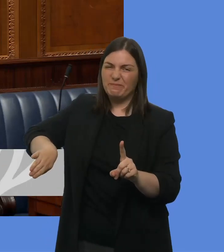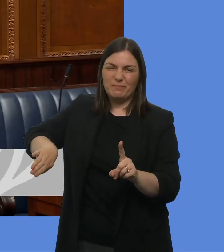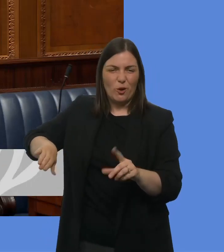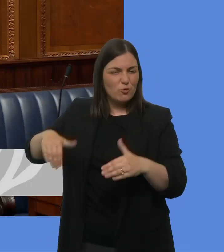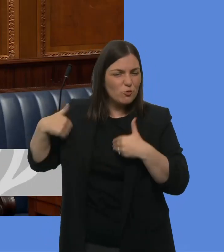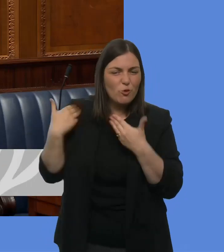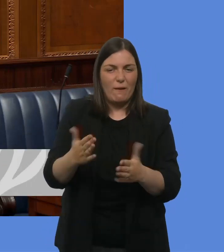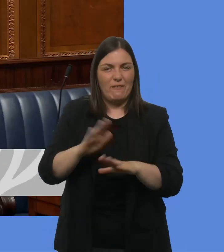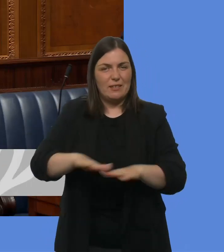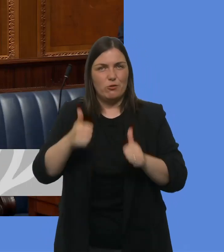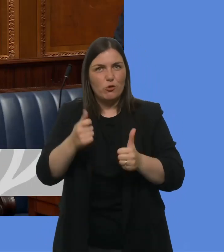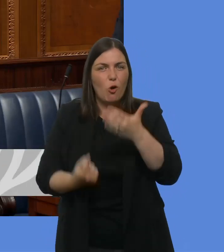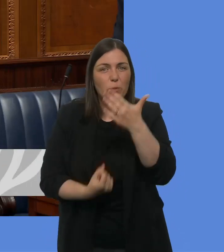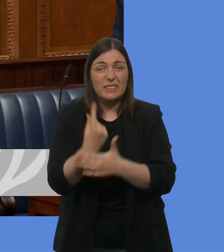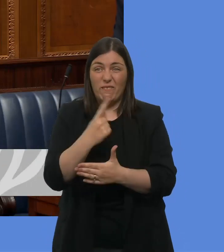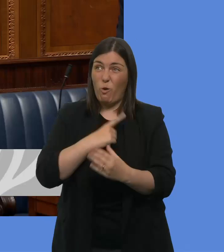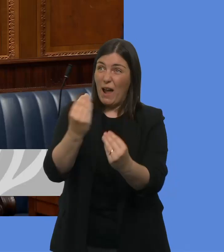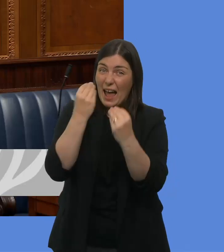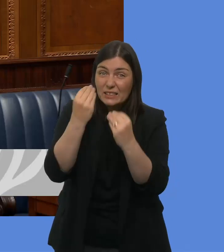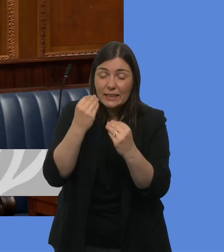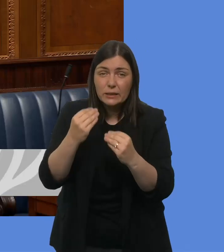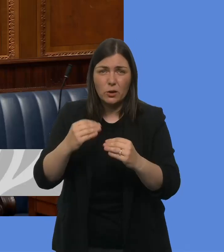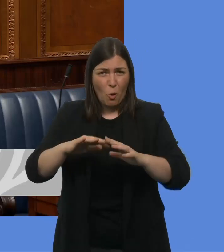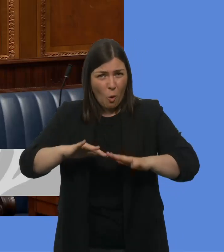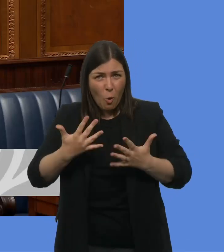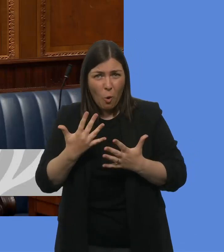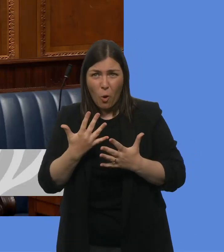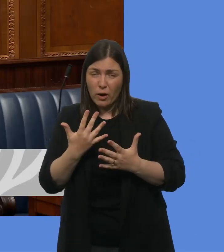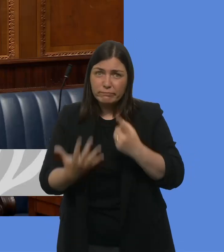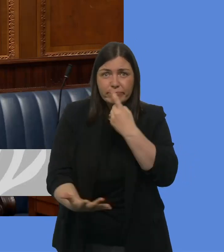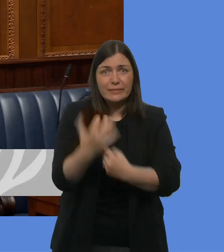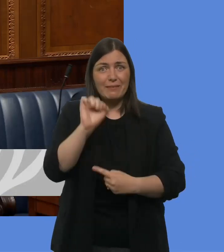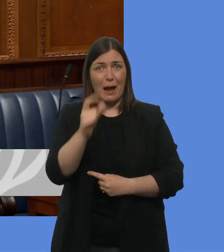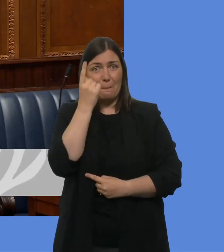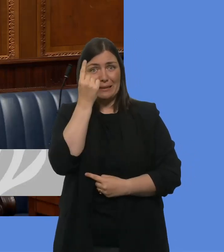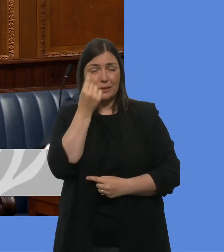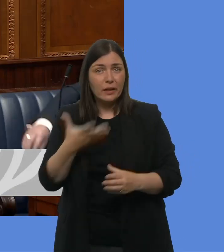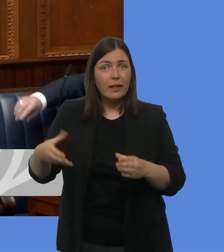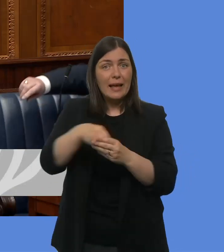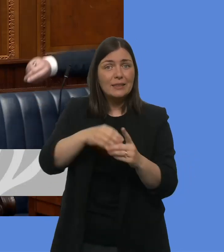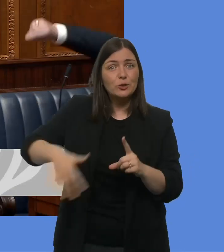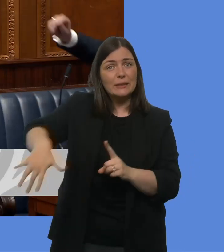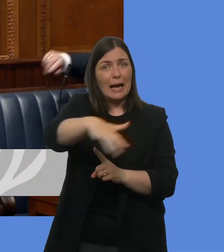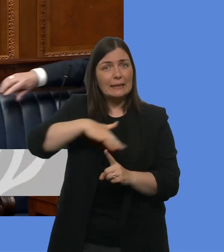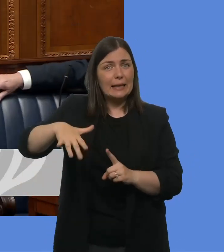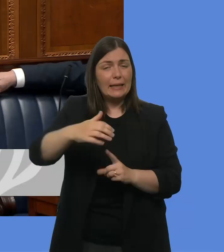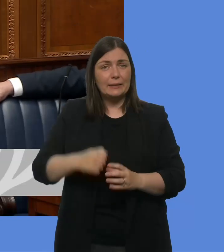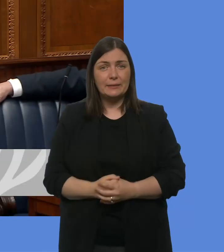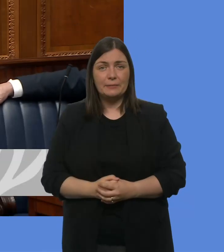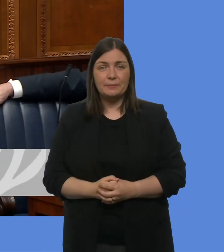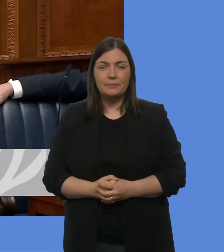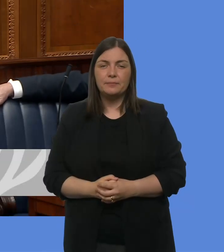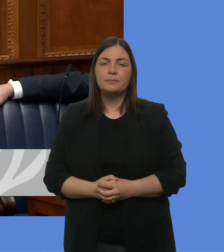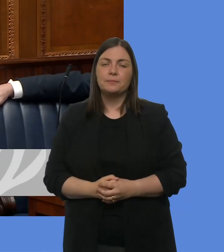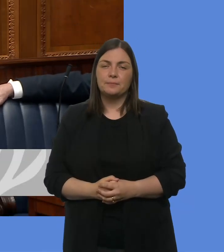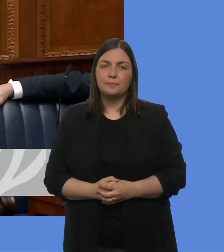realise their potential and contribute meaningfully to society. Furthermore, it is essential to recognise